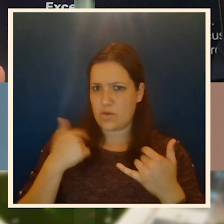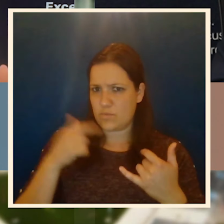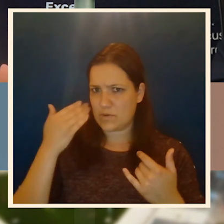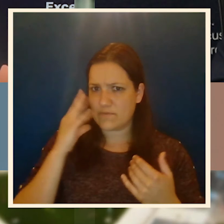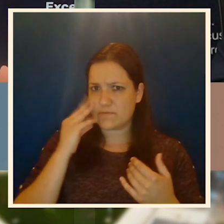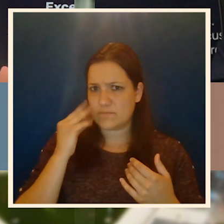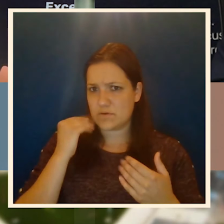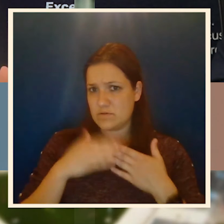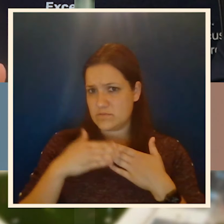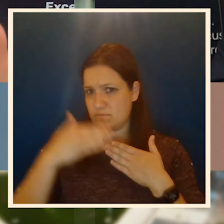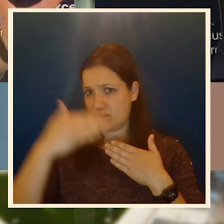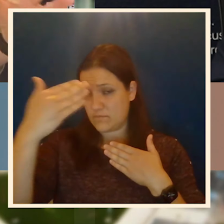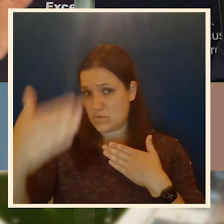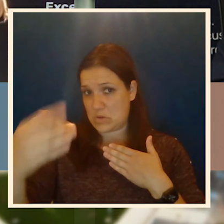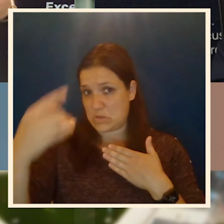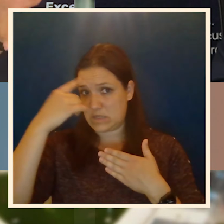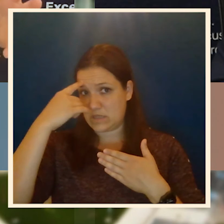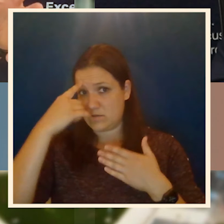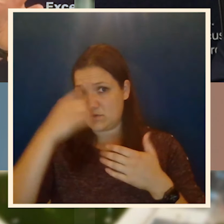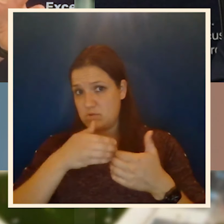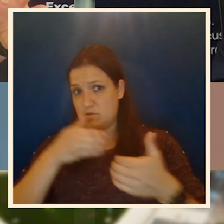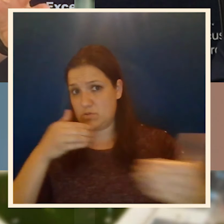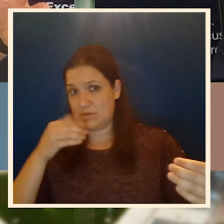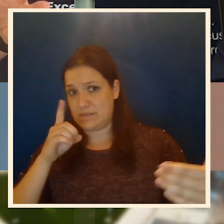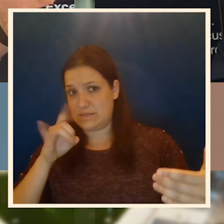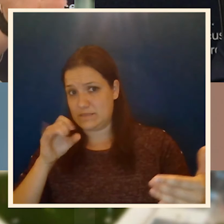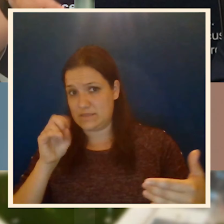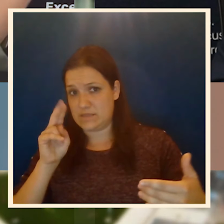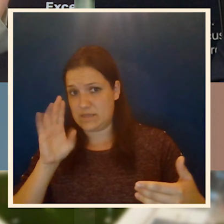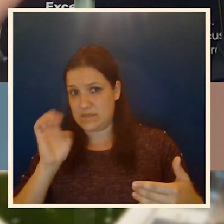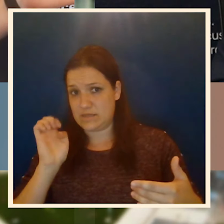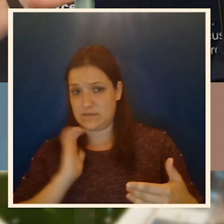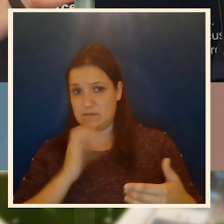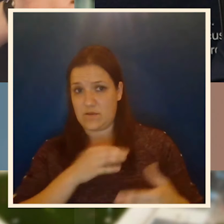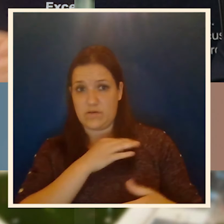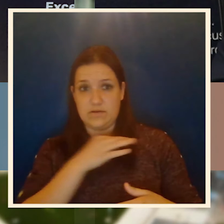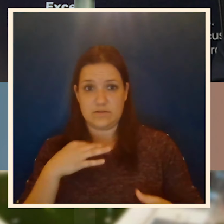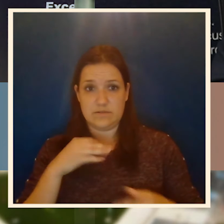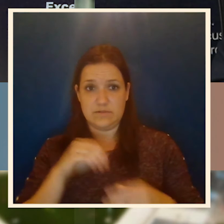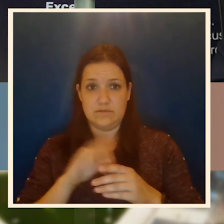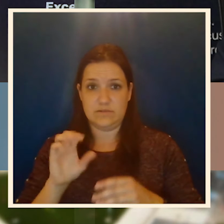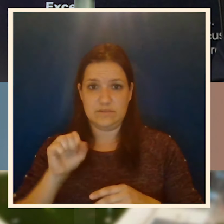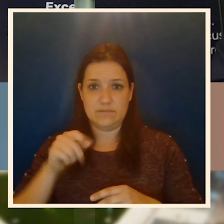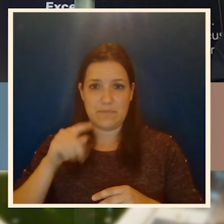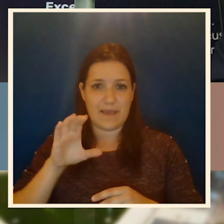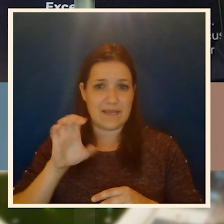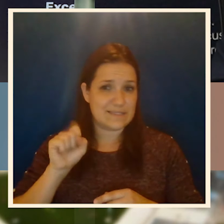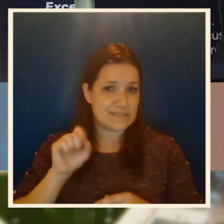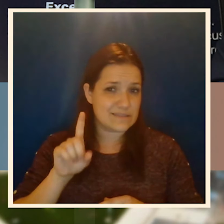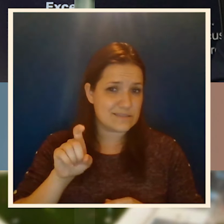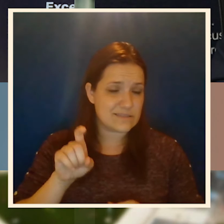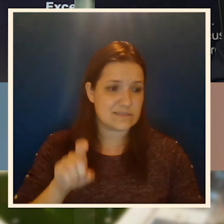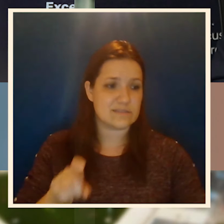going to start looking at ways to socially distance our staff in their spaces?